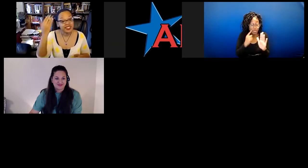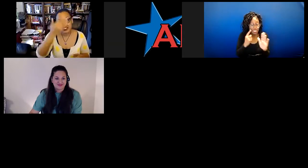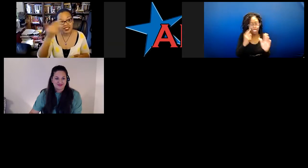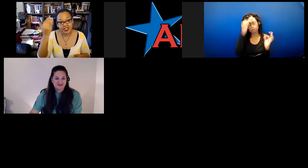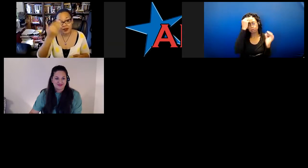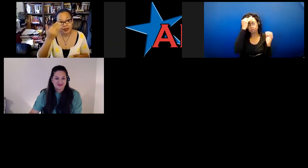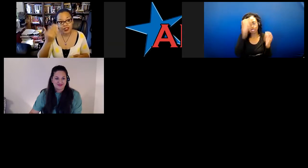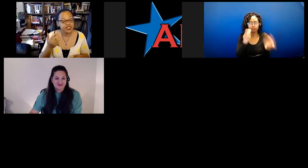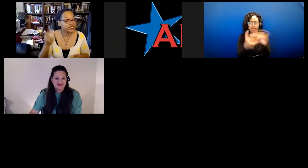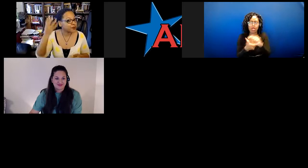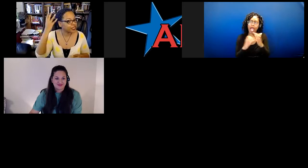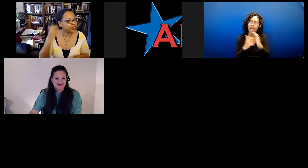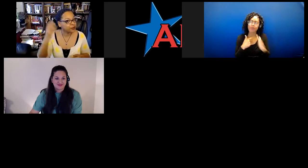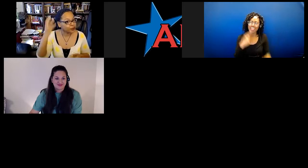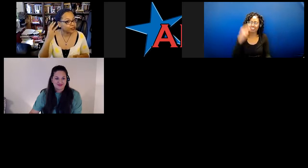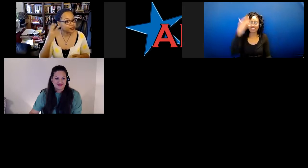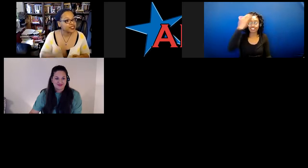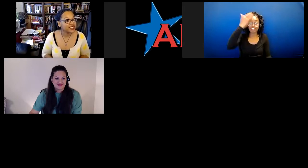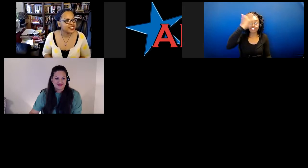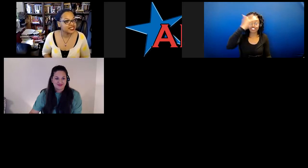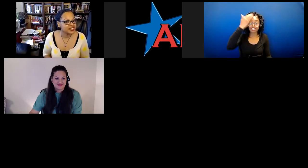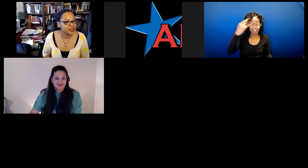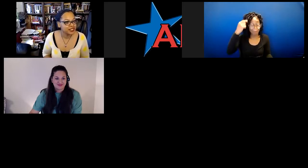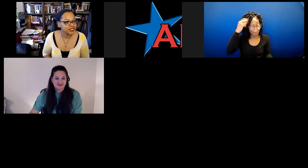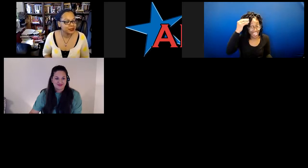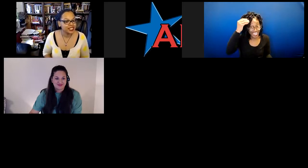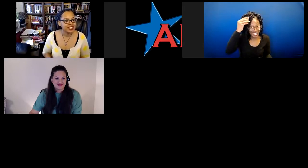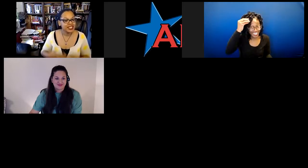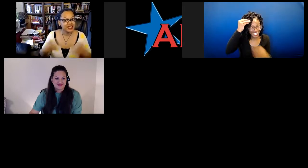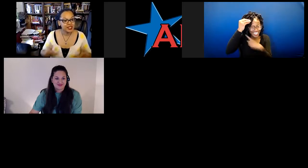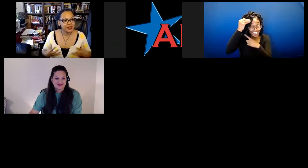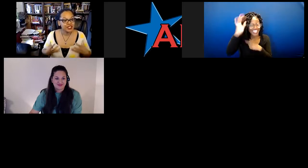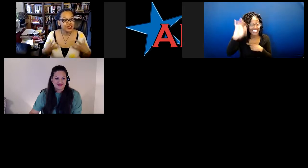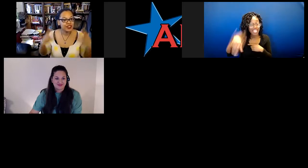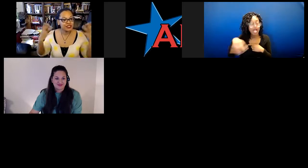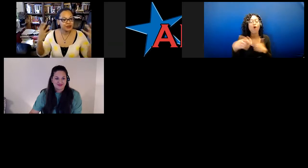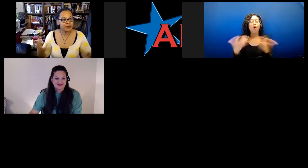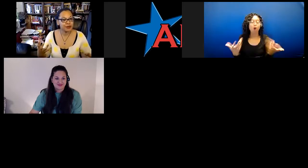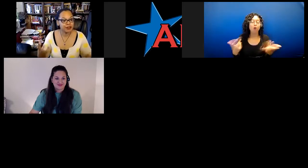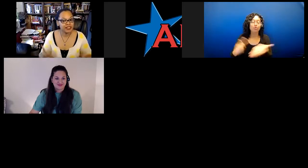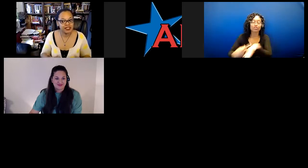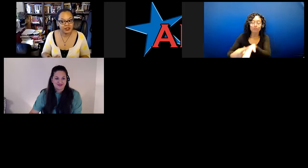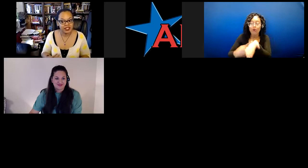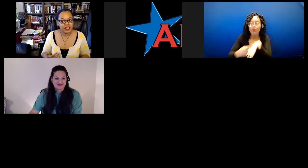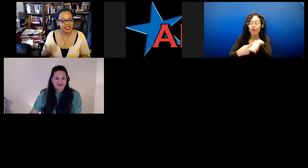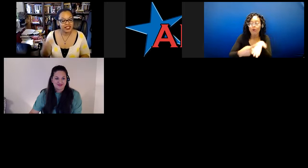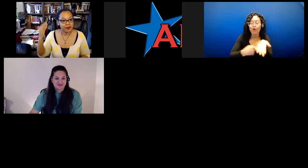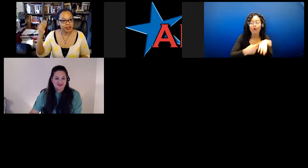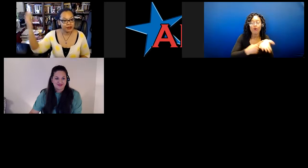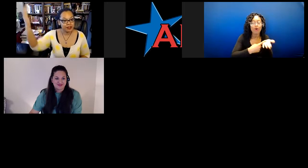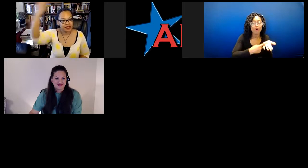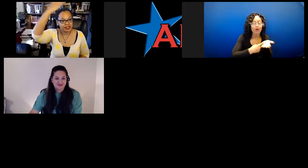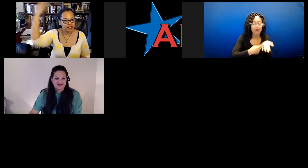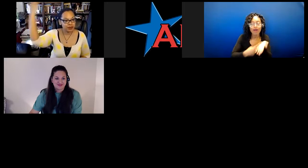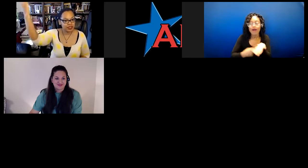not necessarily always with their conscious brain, also with their unconscious and subconscious brain. And then they go and they talk to people and they process it. And then that